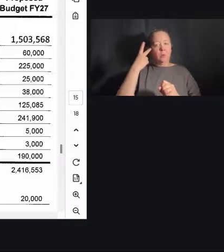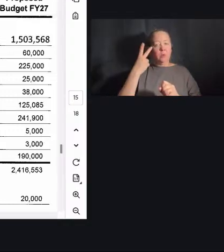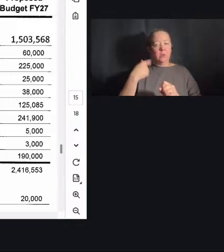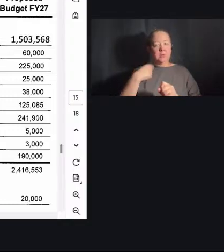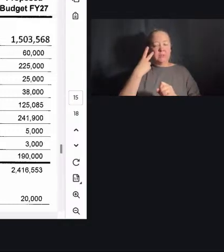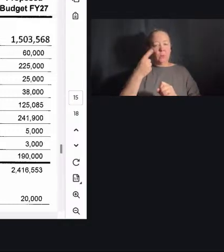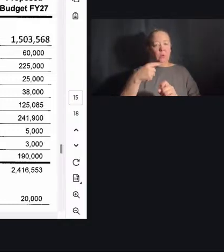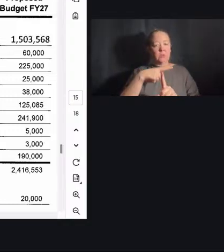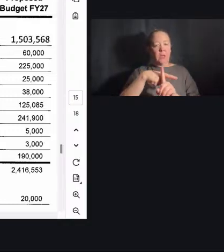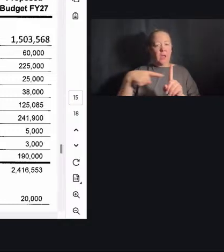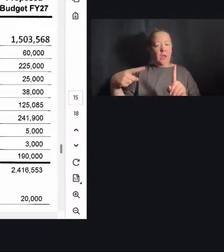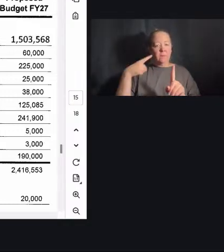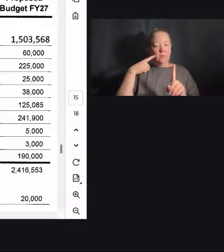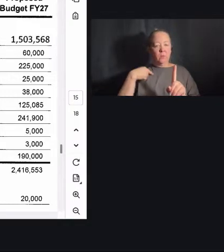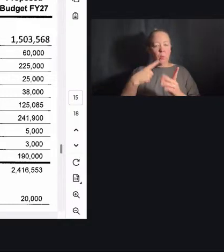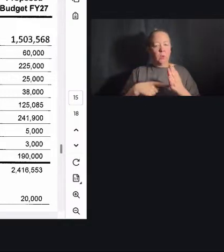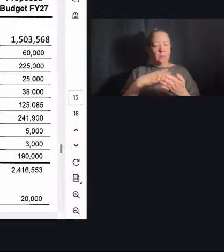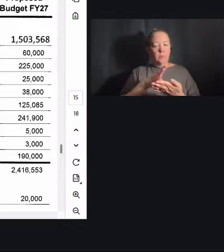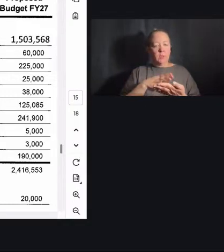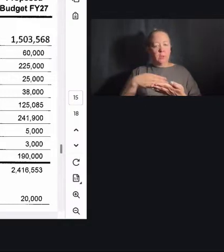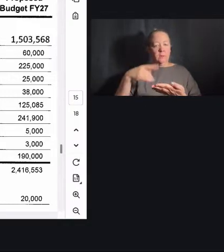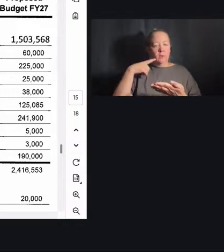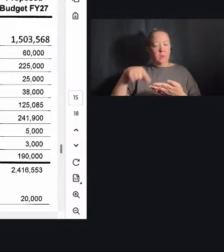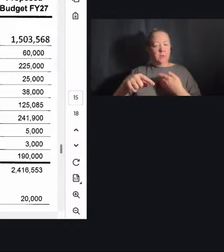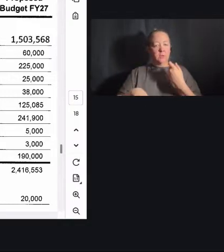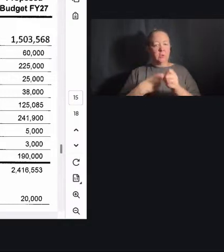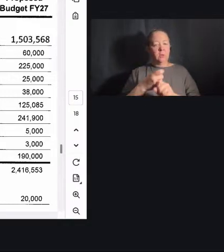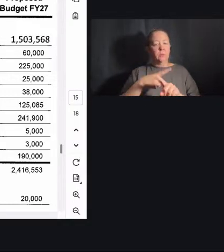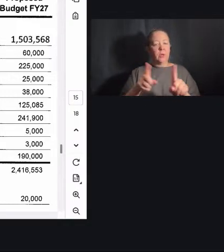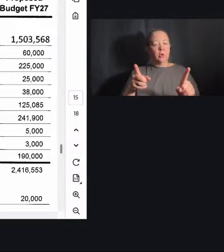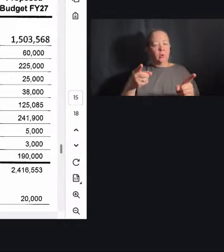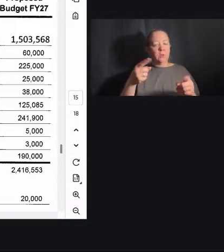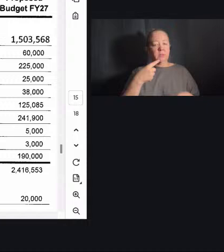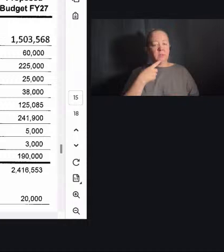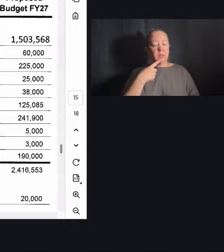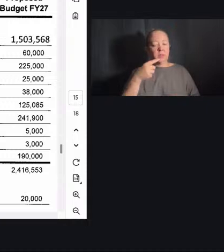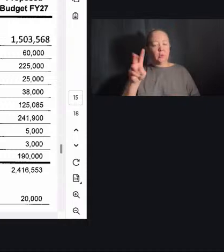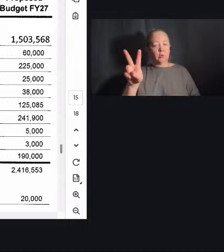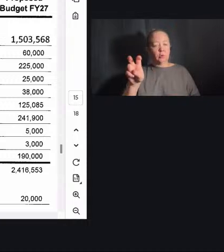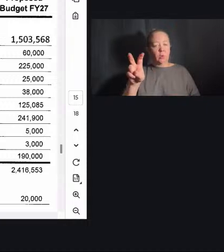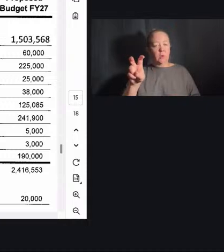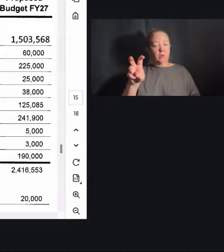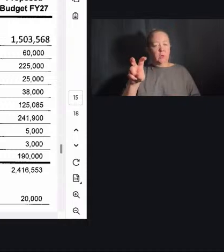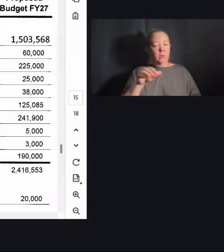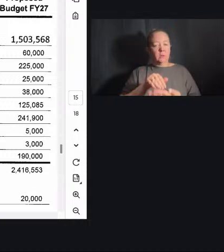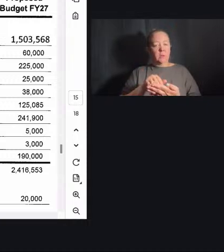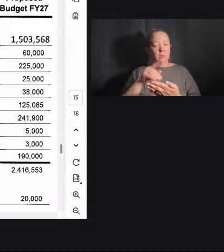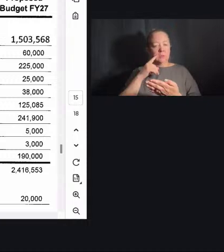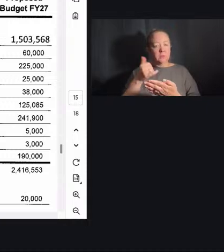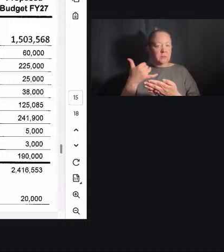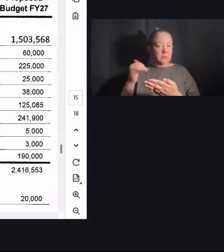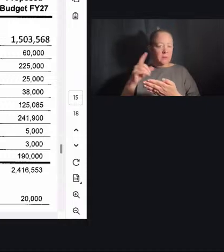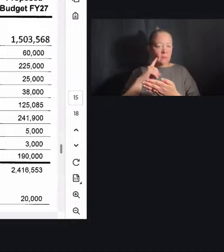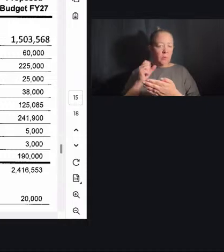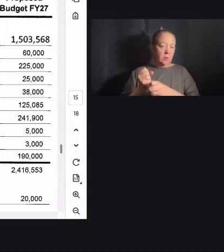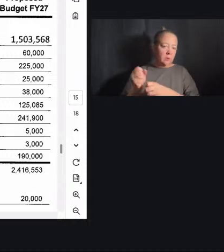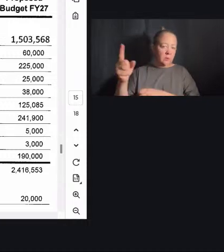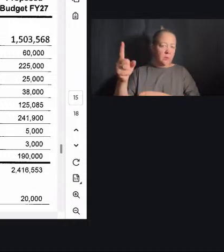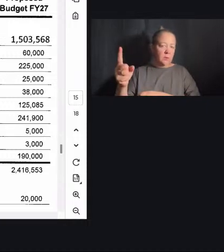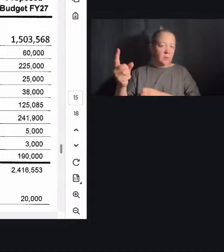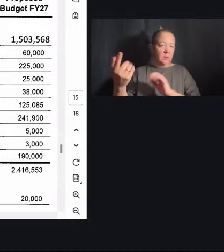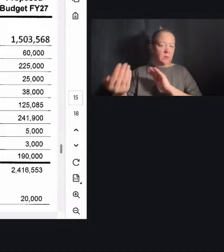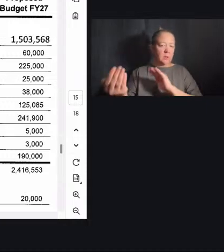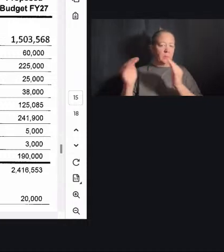but you're still saying for 200,000 for the coming year, whereas in 24 we